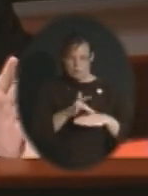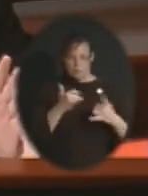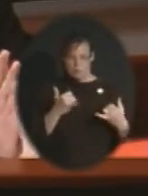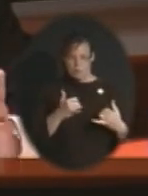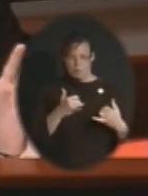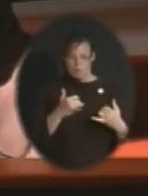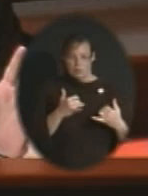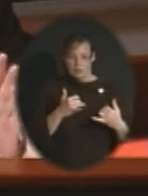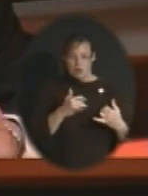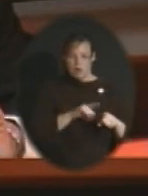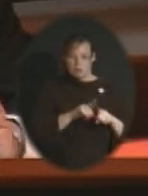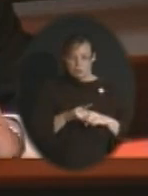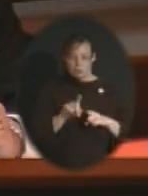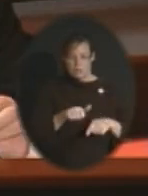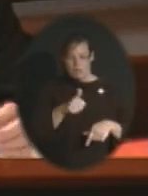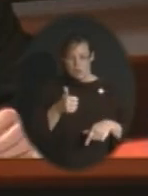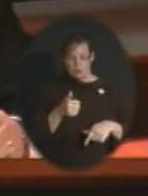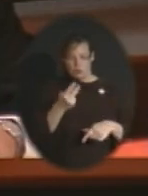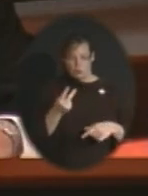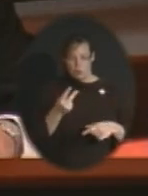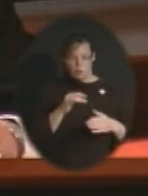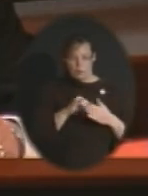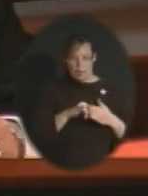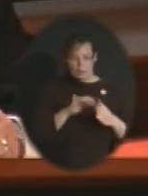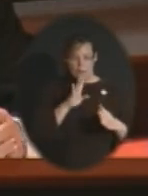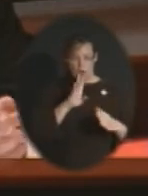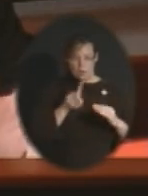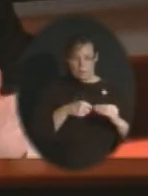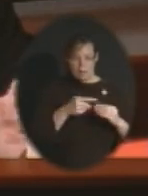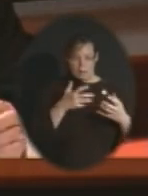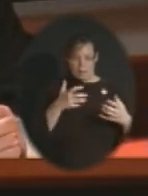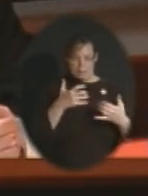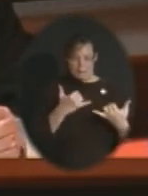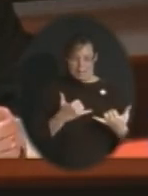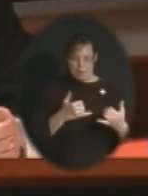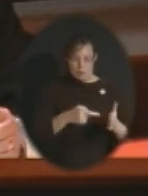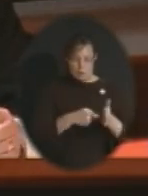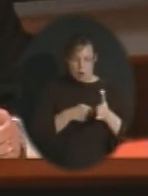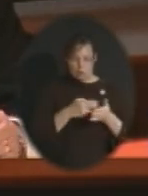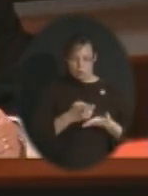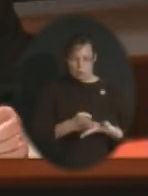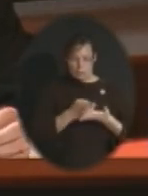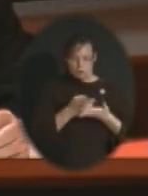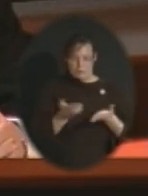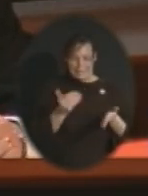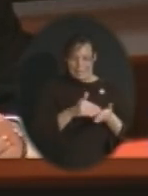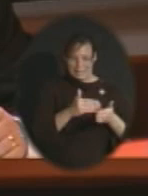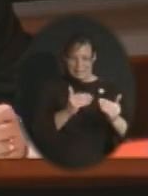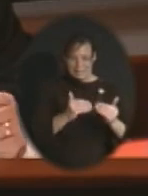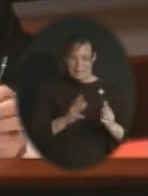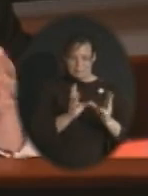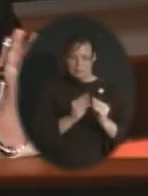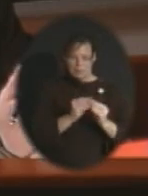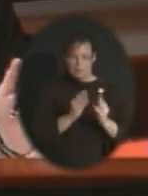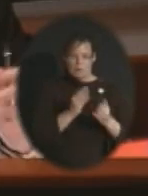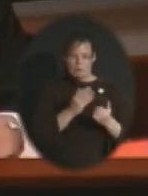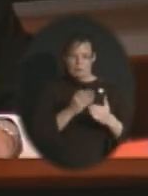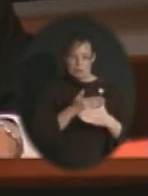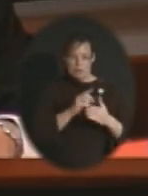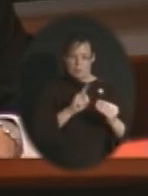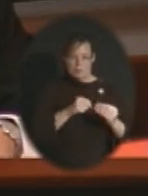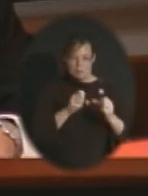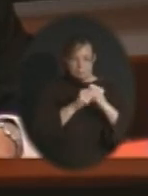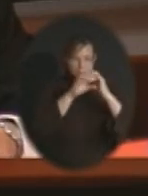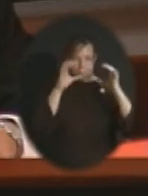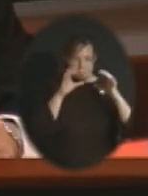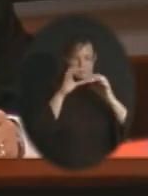two pieces that won't surprise you that they talked about an awful lot today is that it takes resources. And again, at the next meeting, I'll share some about the picture of